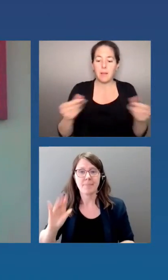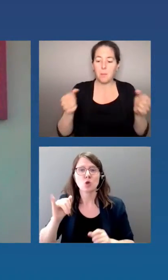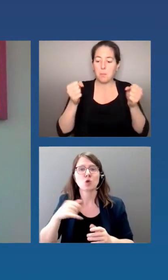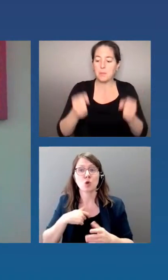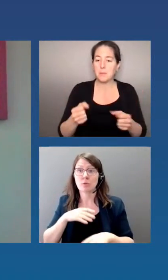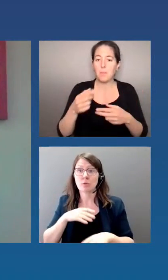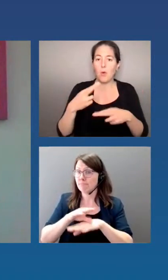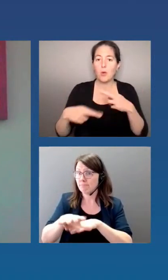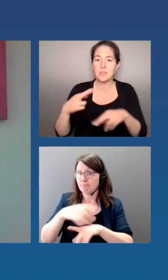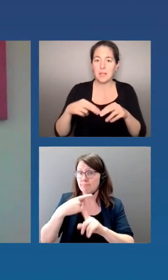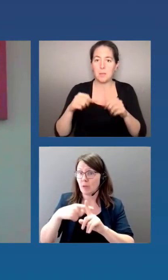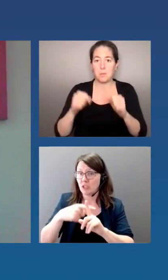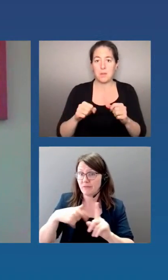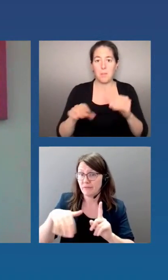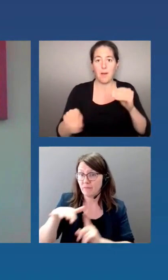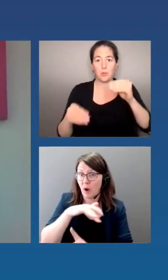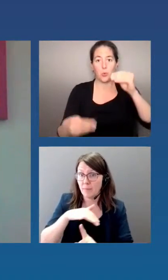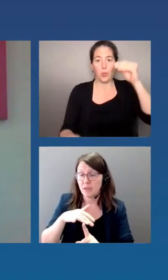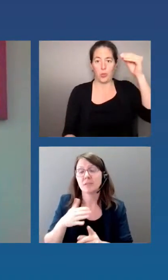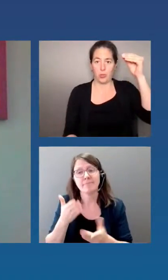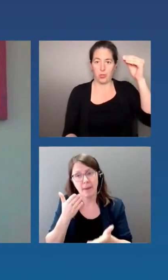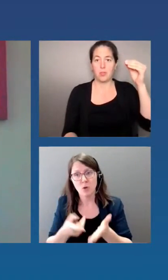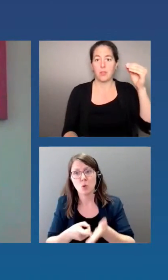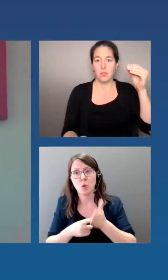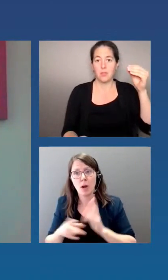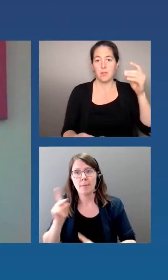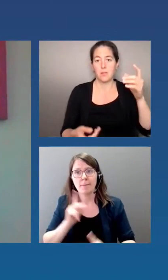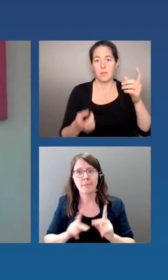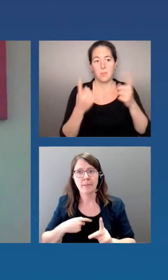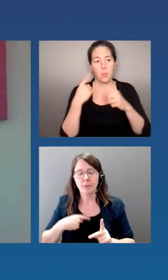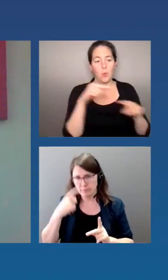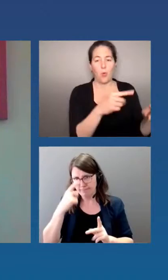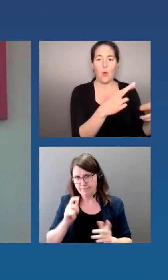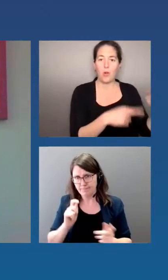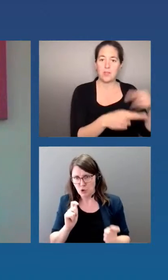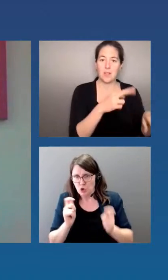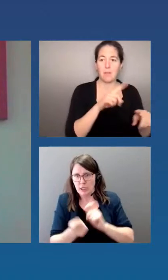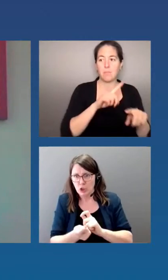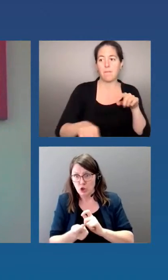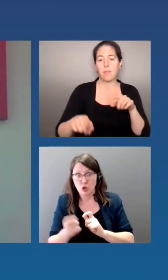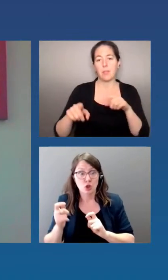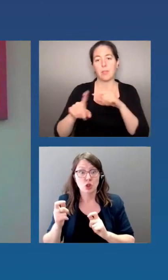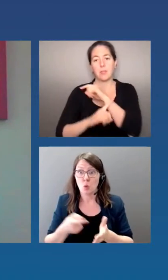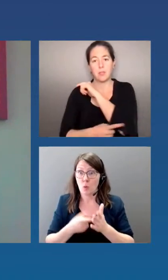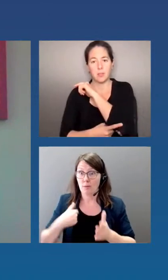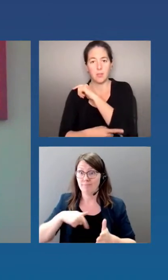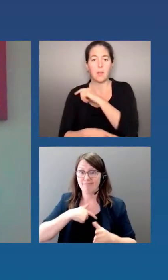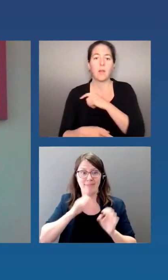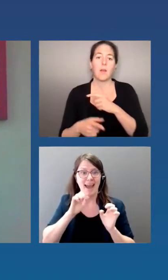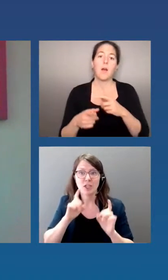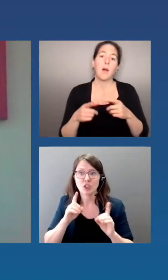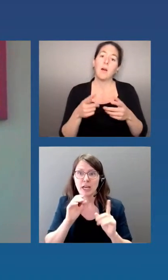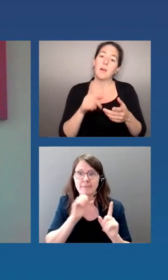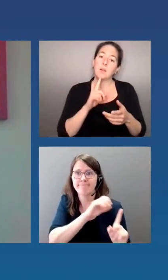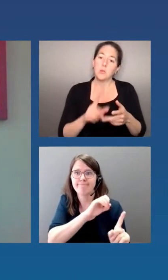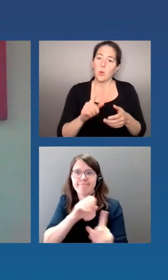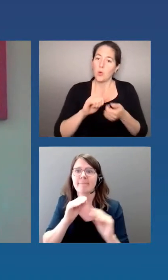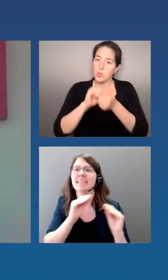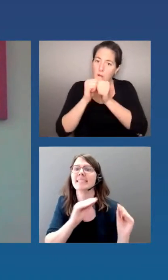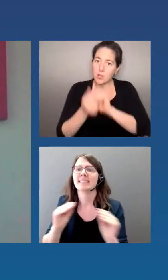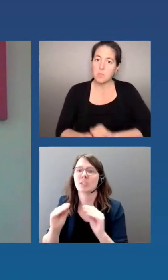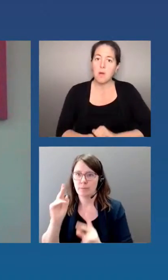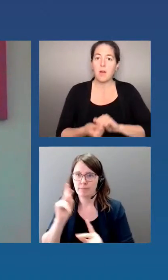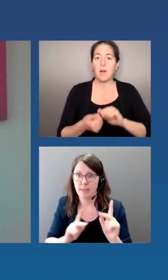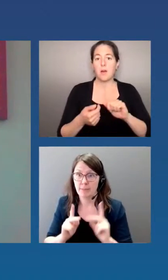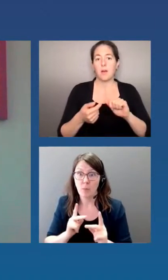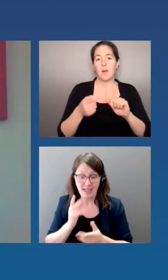will represent a change and a lot of education to residents as well for something that they might be used to throwing in the